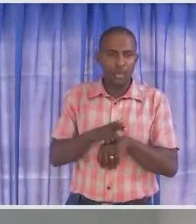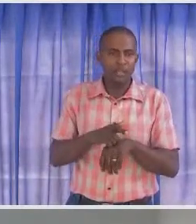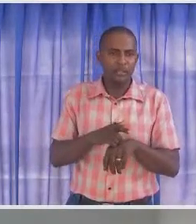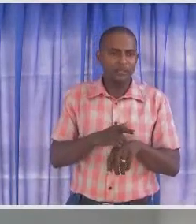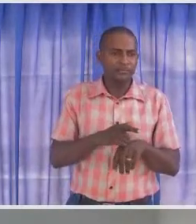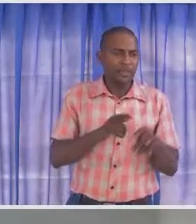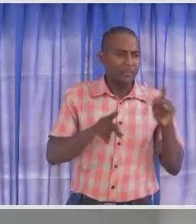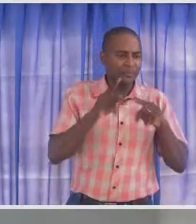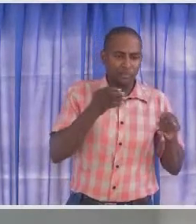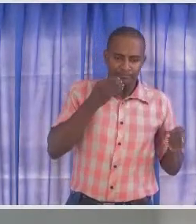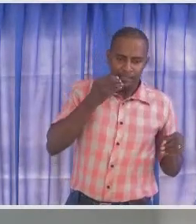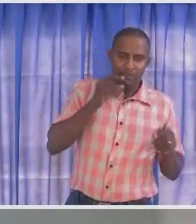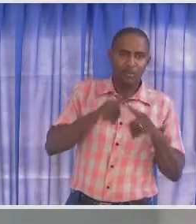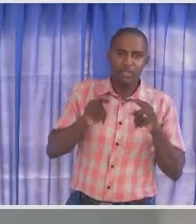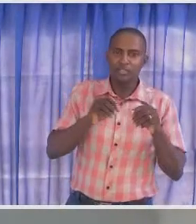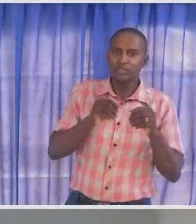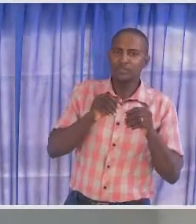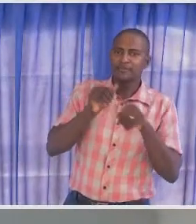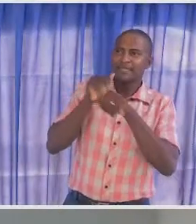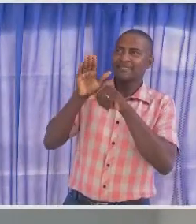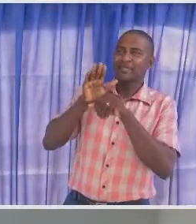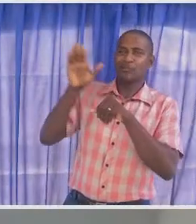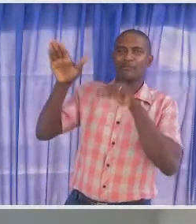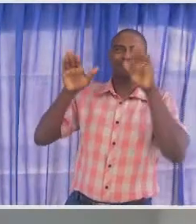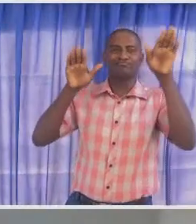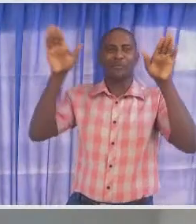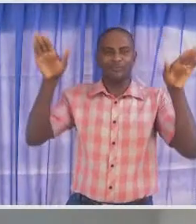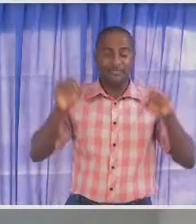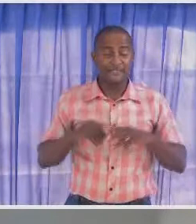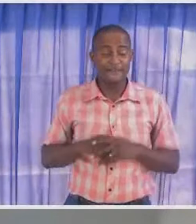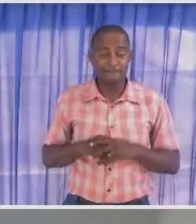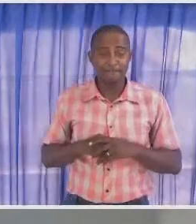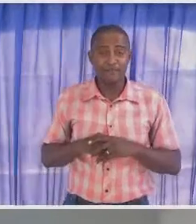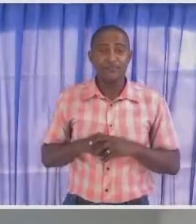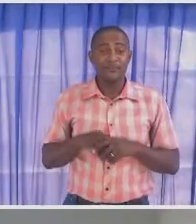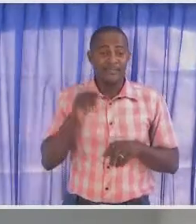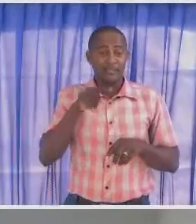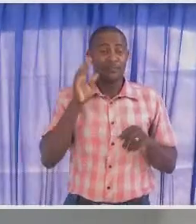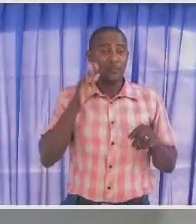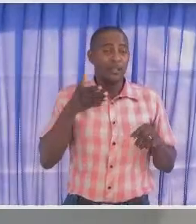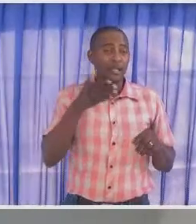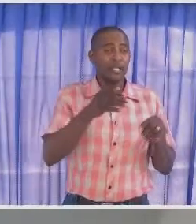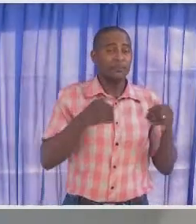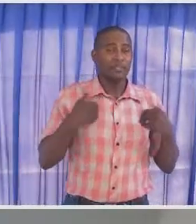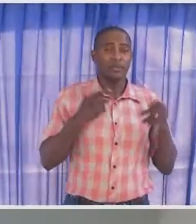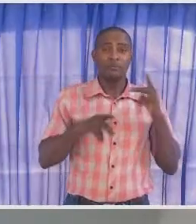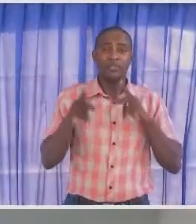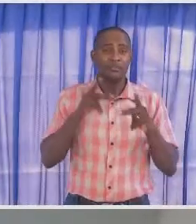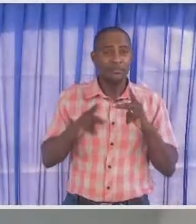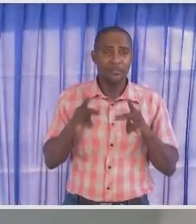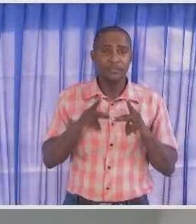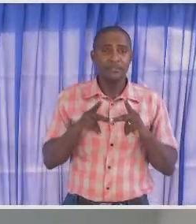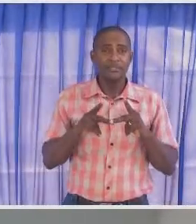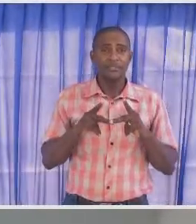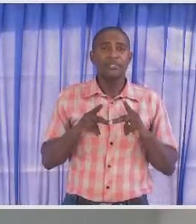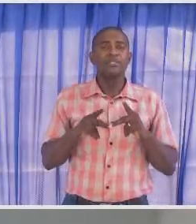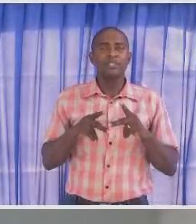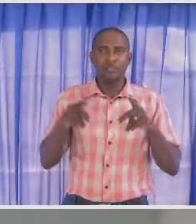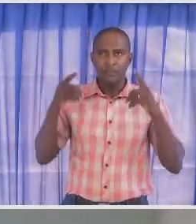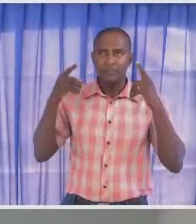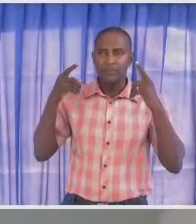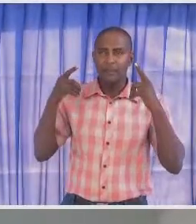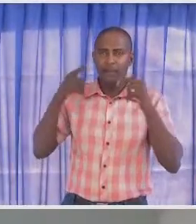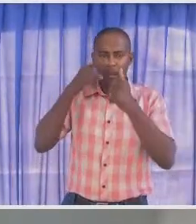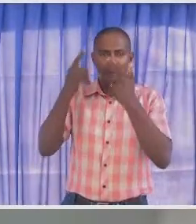export. The expertise of our creative young people will no doubt help to meet these objectives.